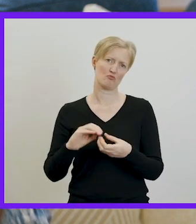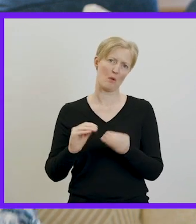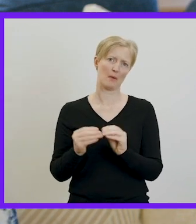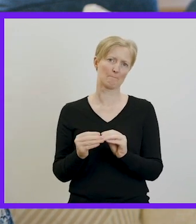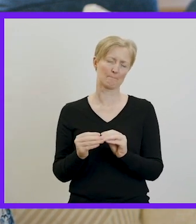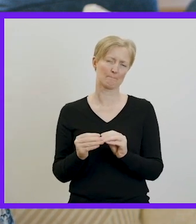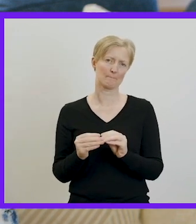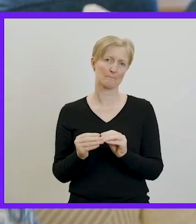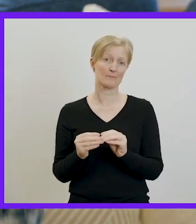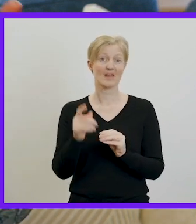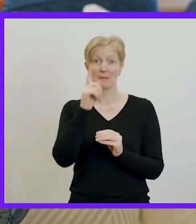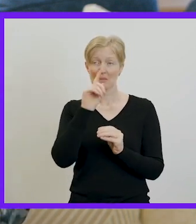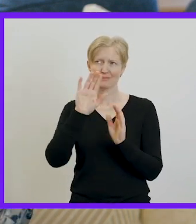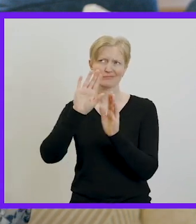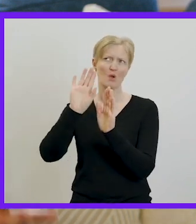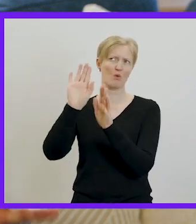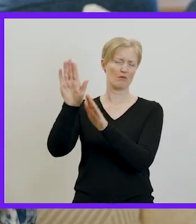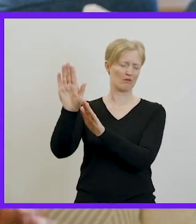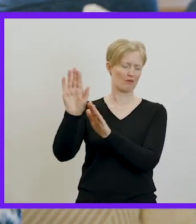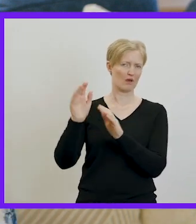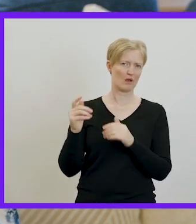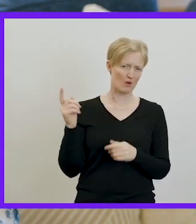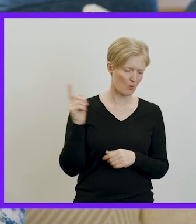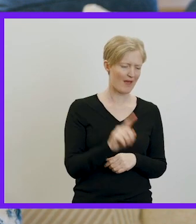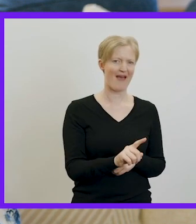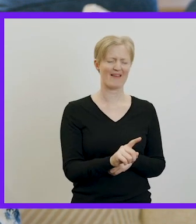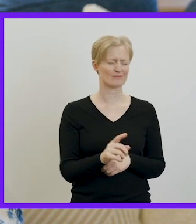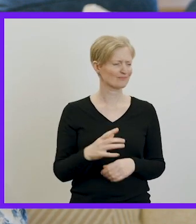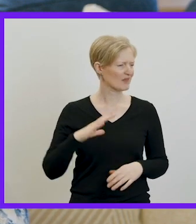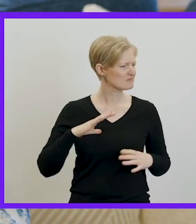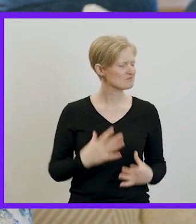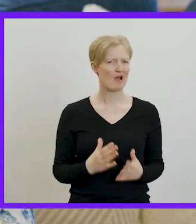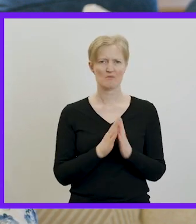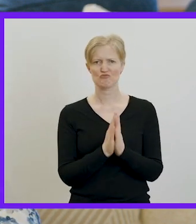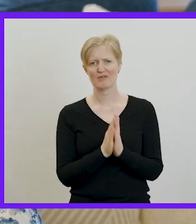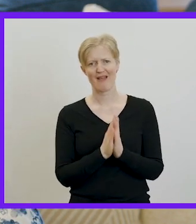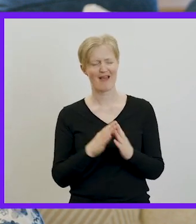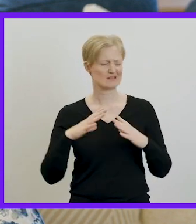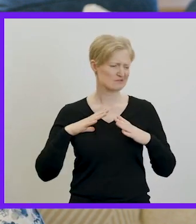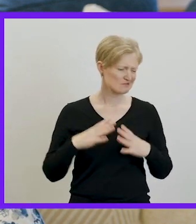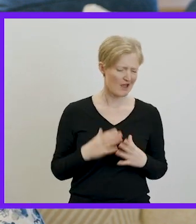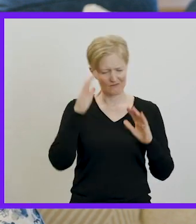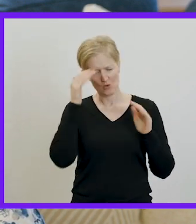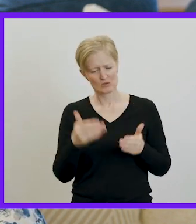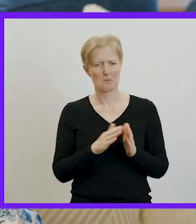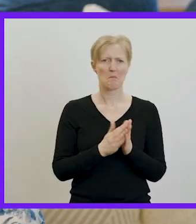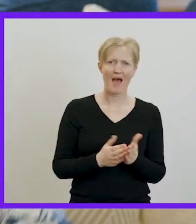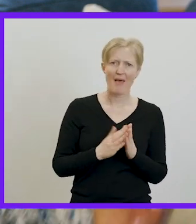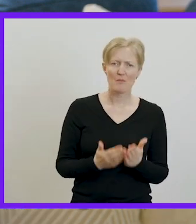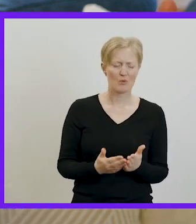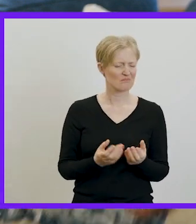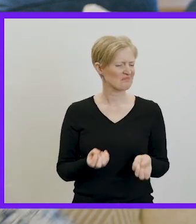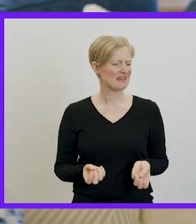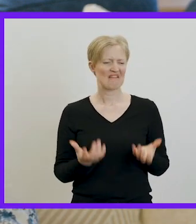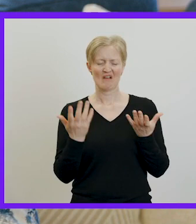break through. But the people who lean away from God get tired of prayer. They get tired of spiritual disciplines. They